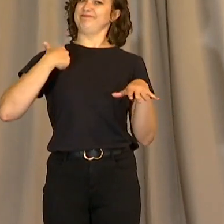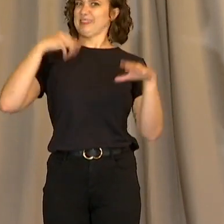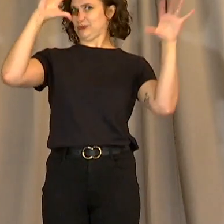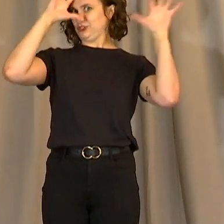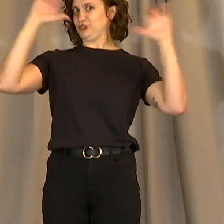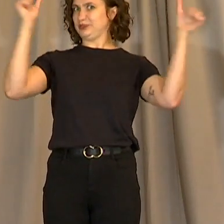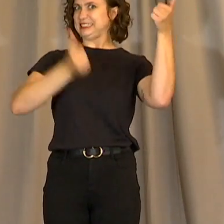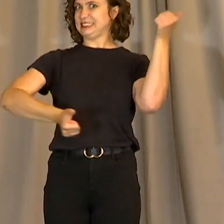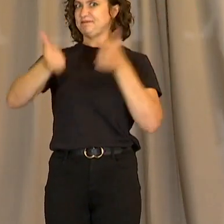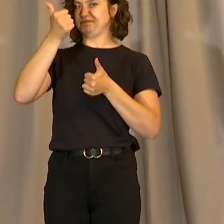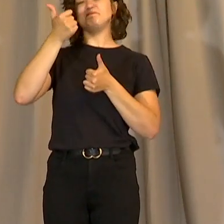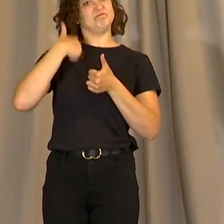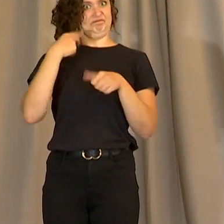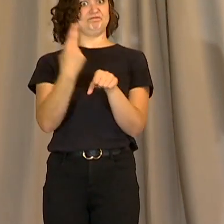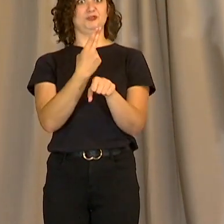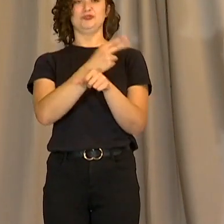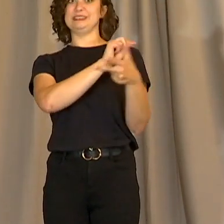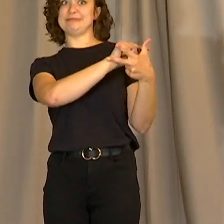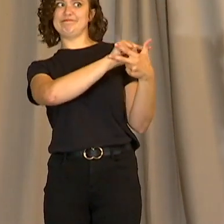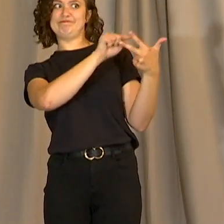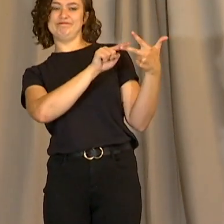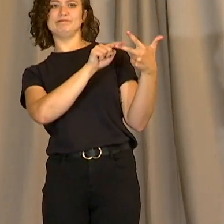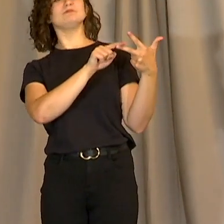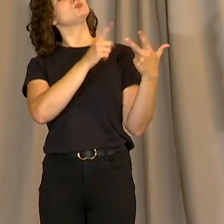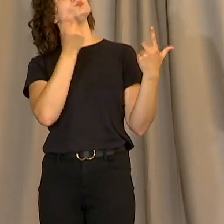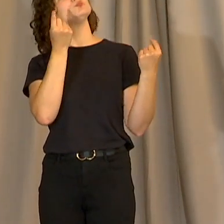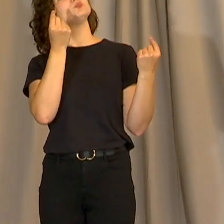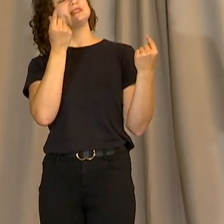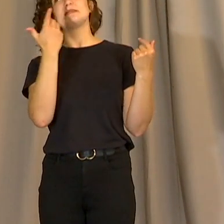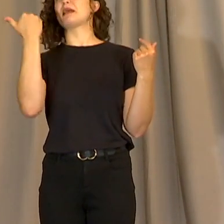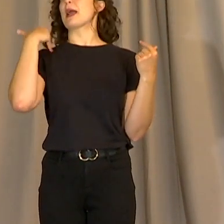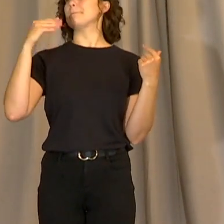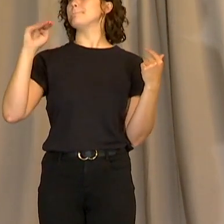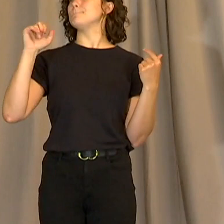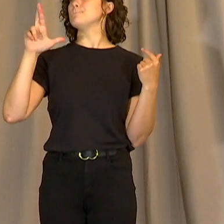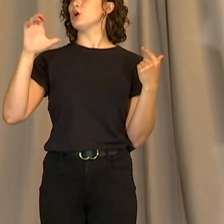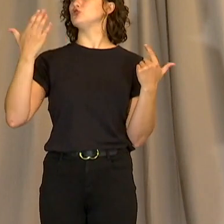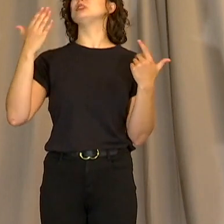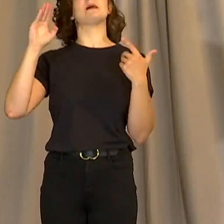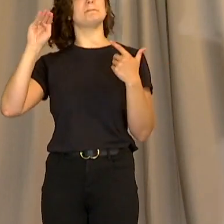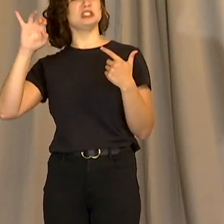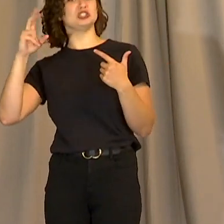Michigan Department of Education literacy conference in March, and